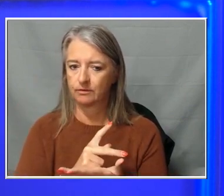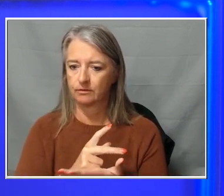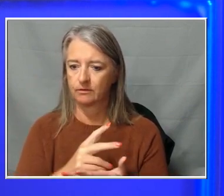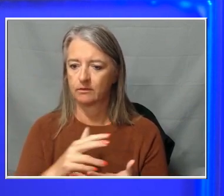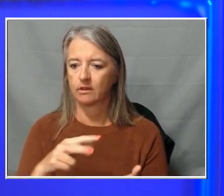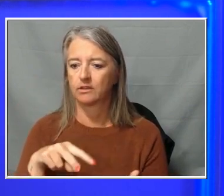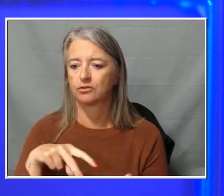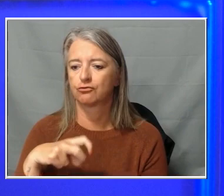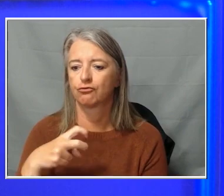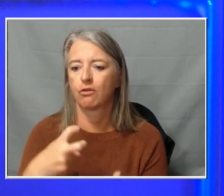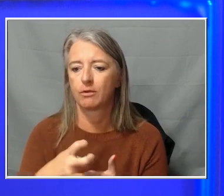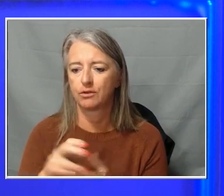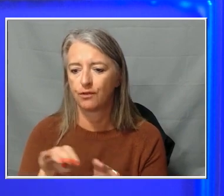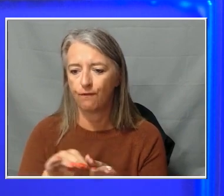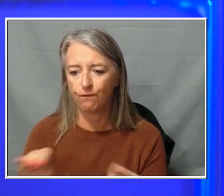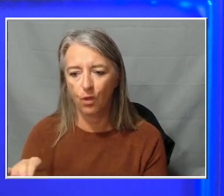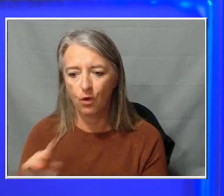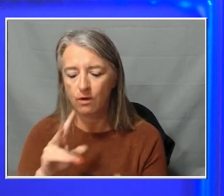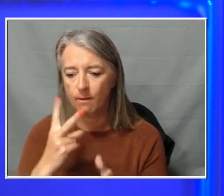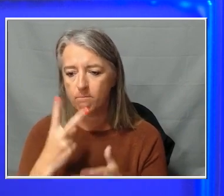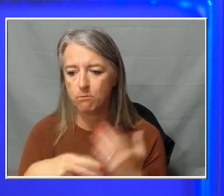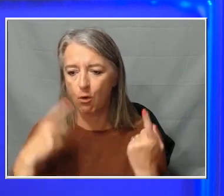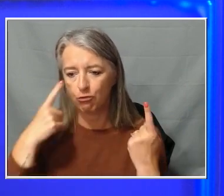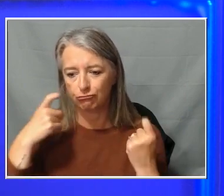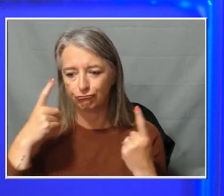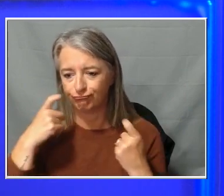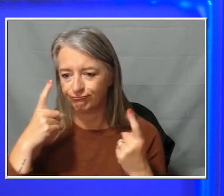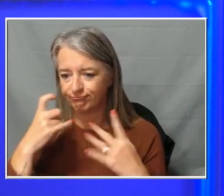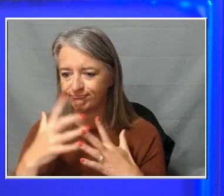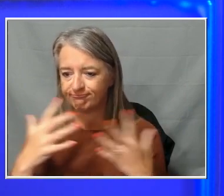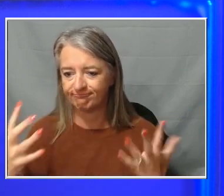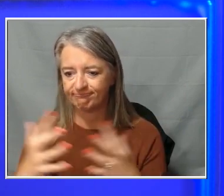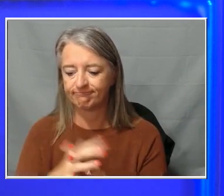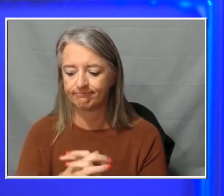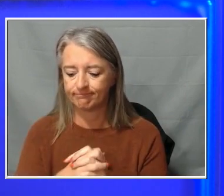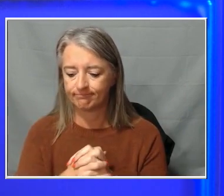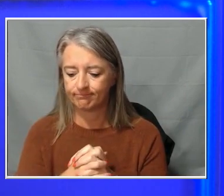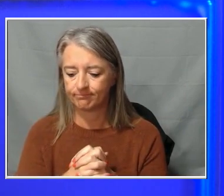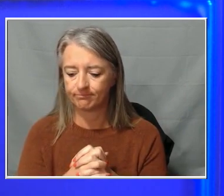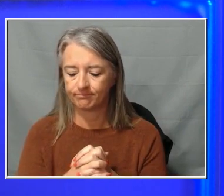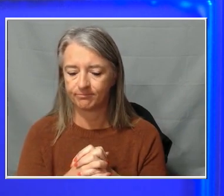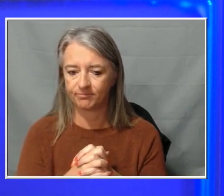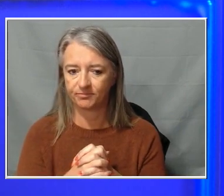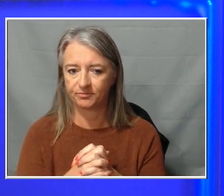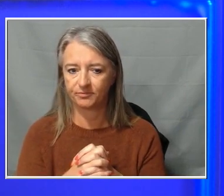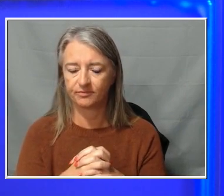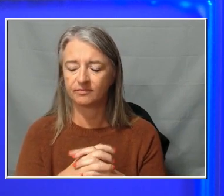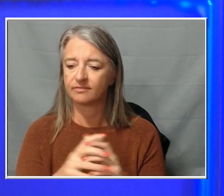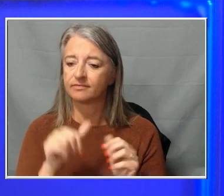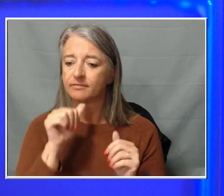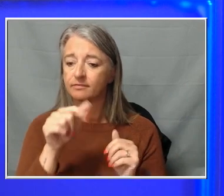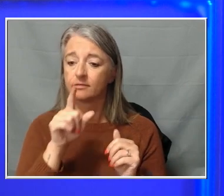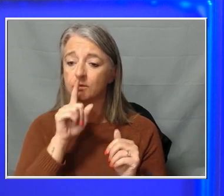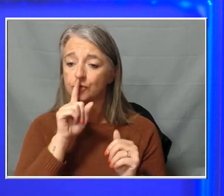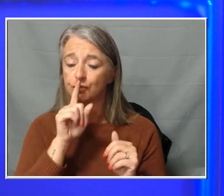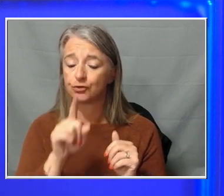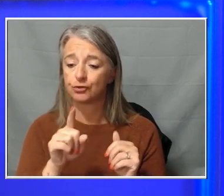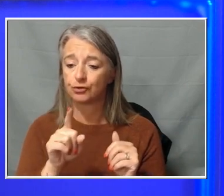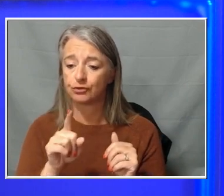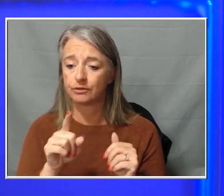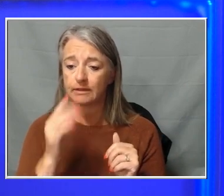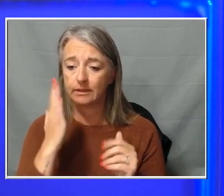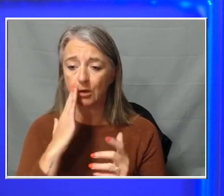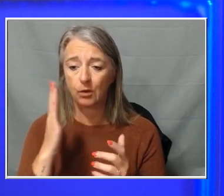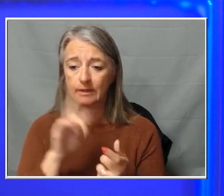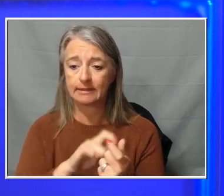to the floor, and we were both just crying. And I don't know exactly